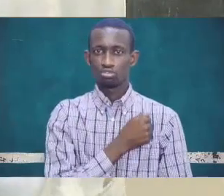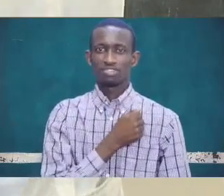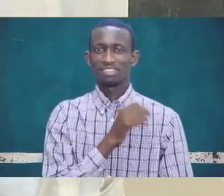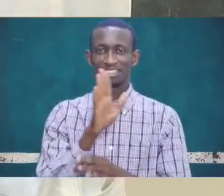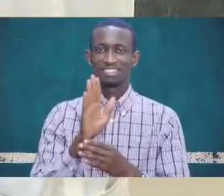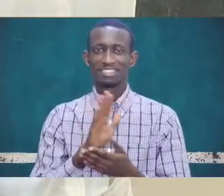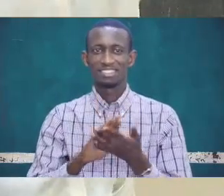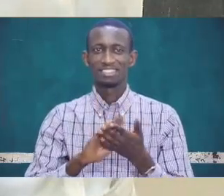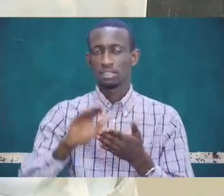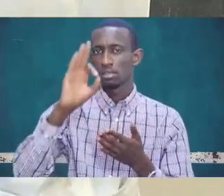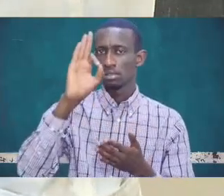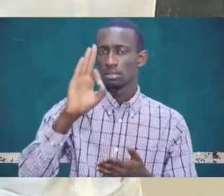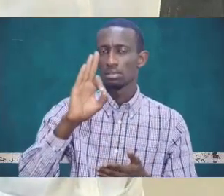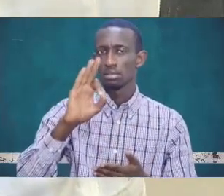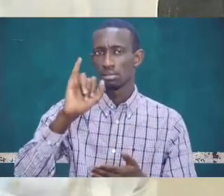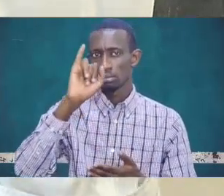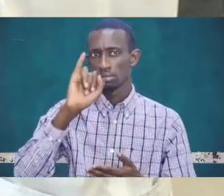filtration